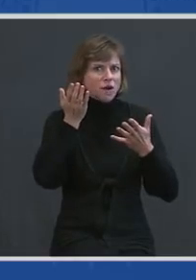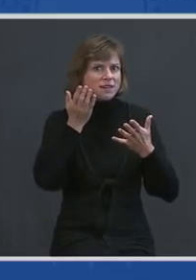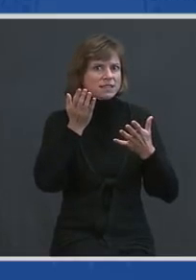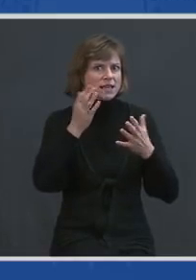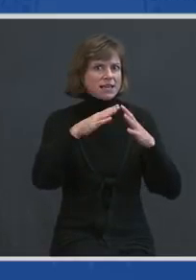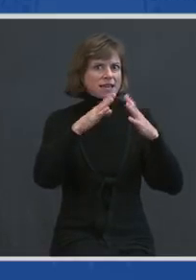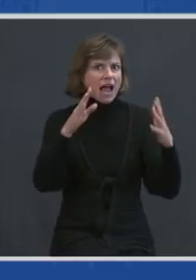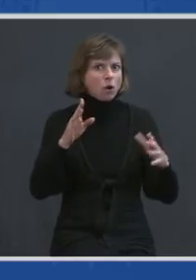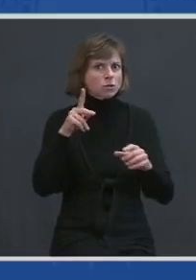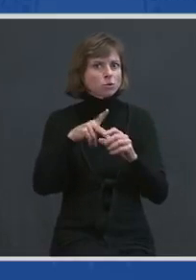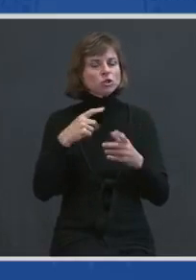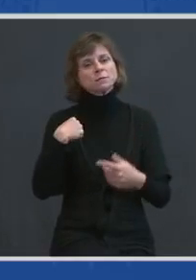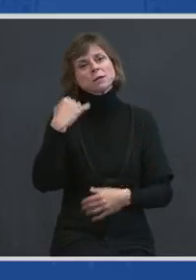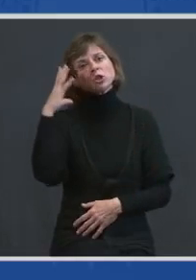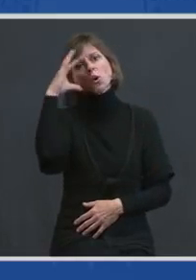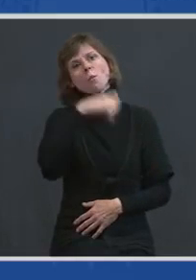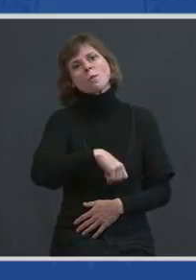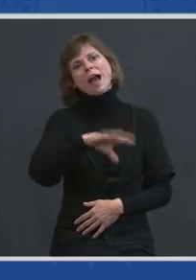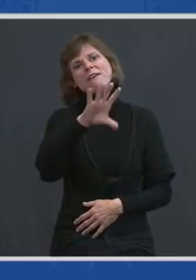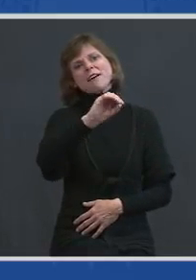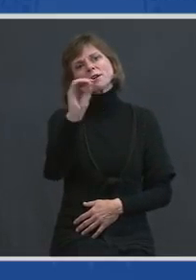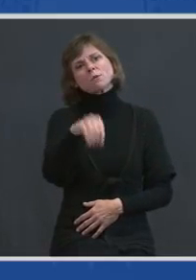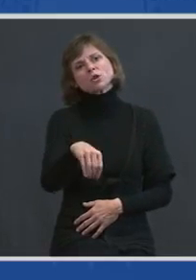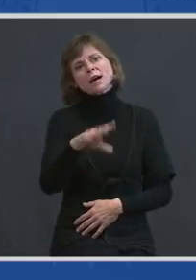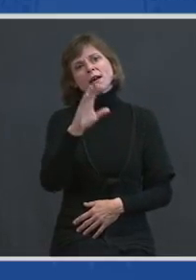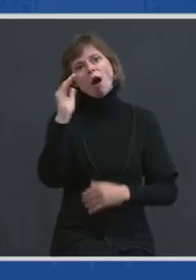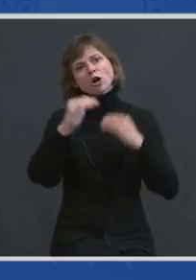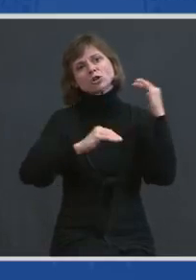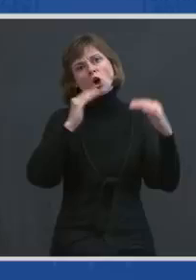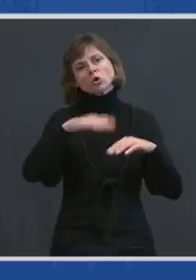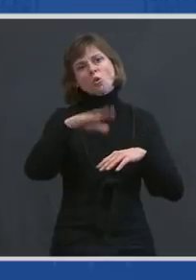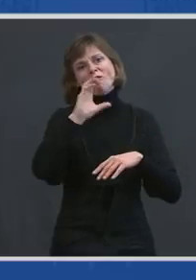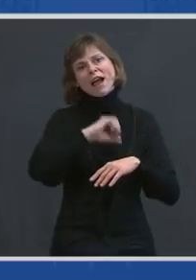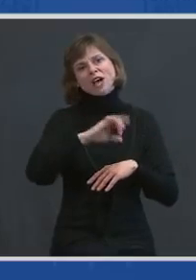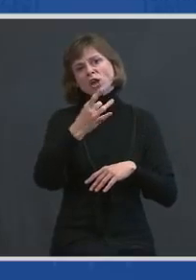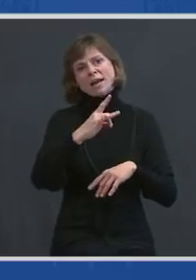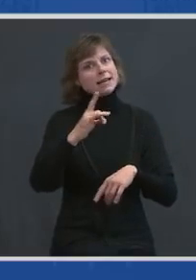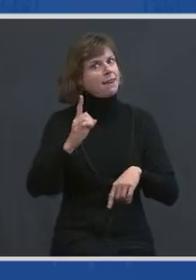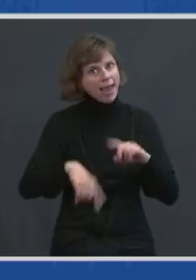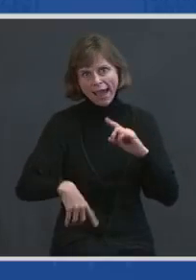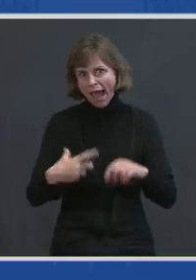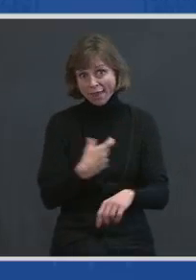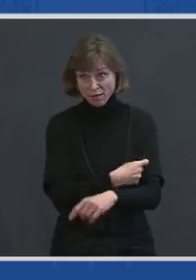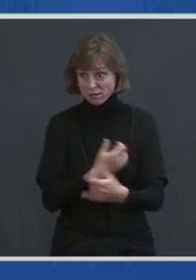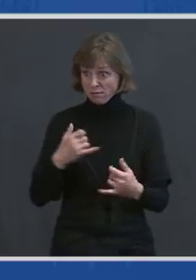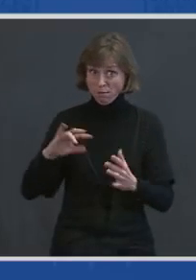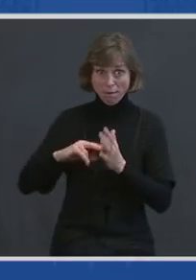let's say 50% are adults over 18 that can get the vaccine, so we still have